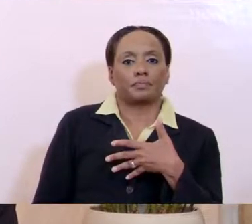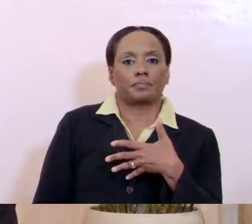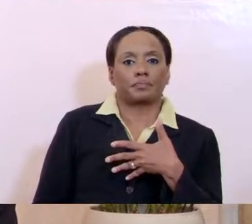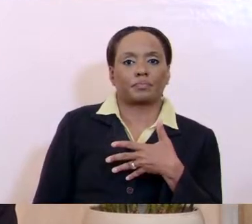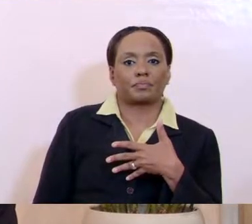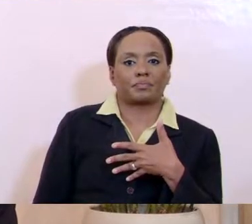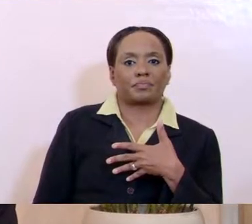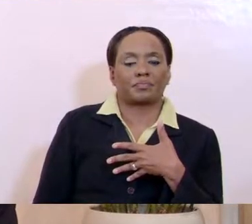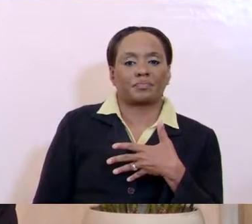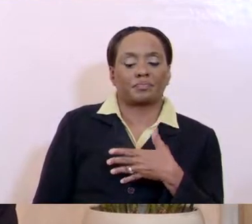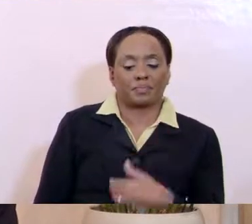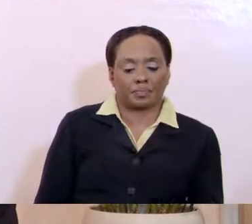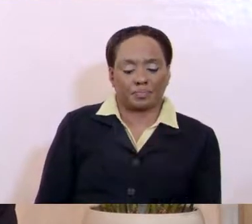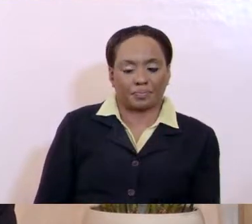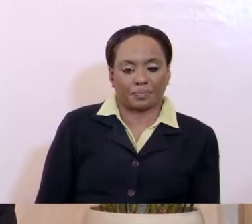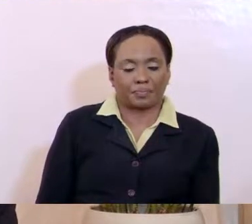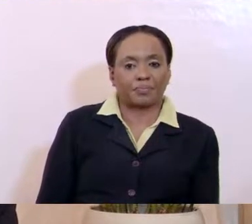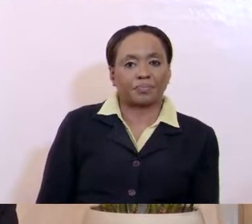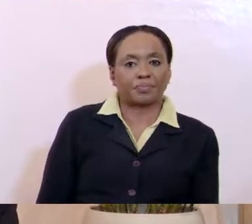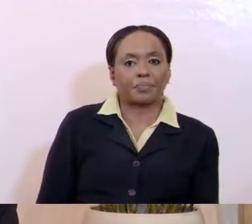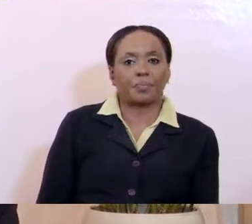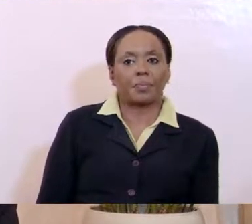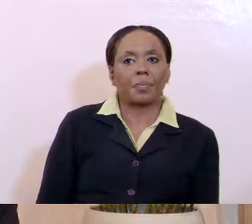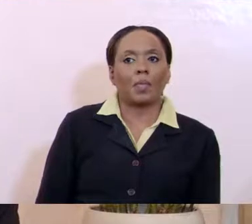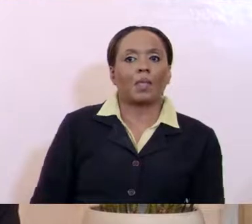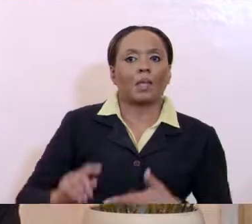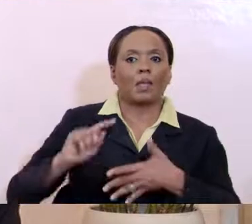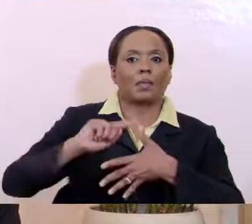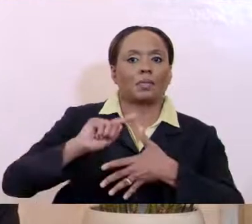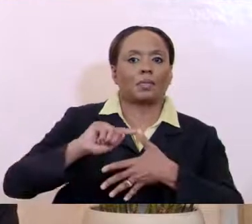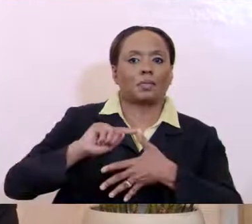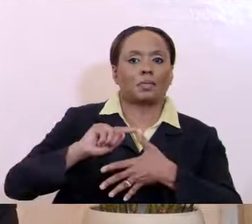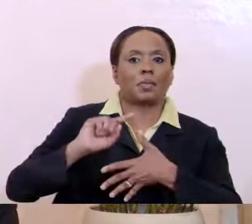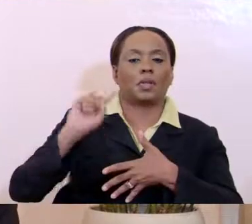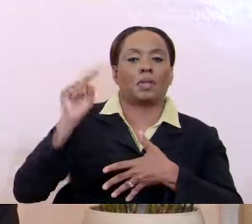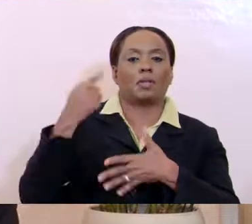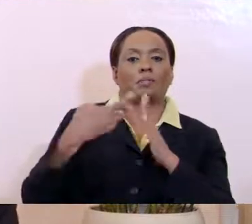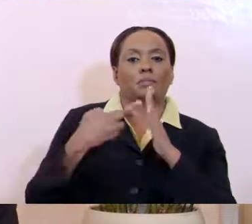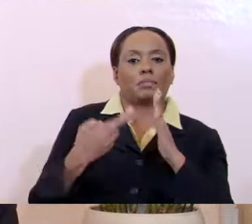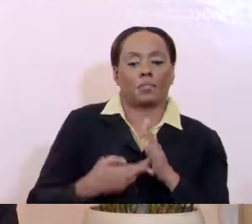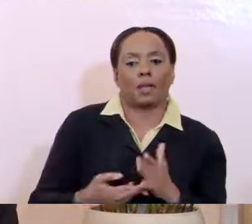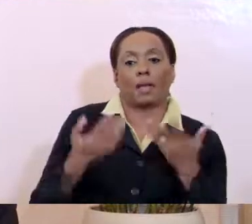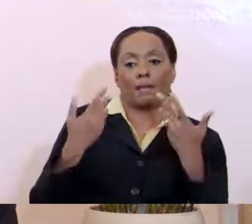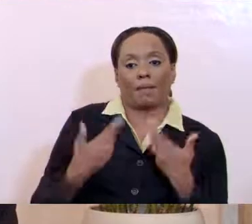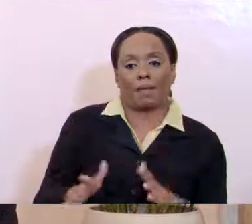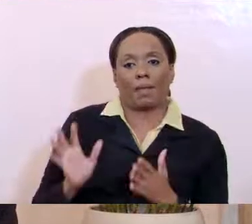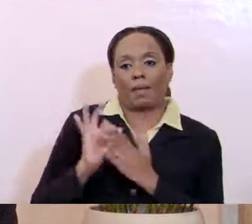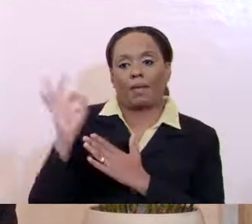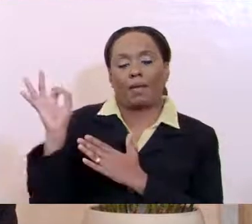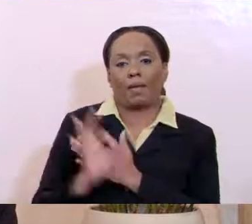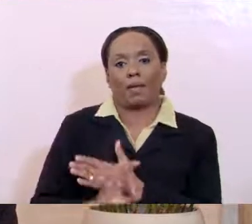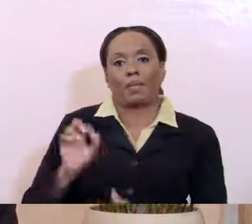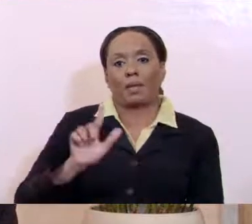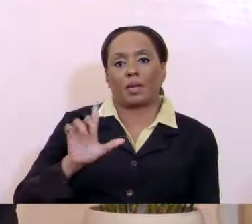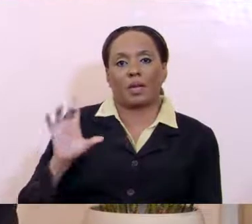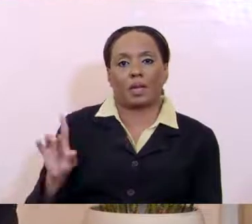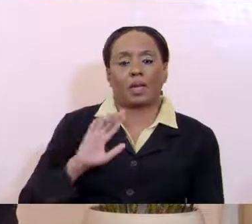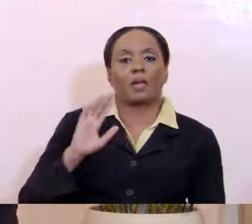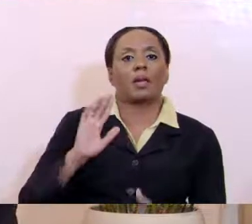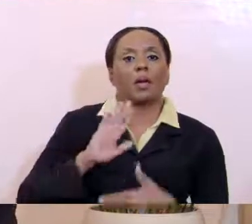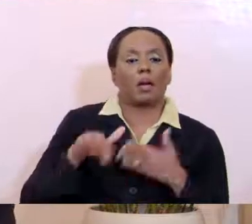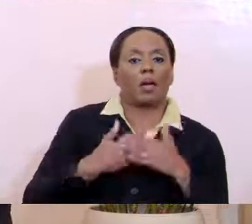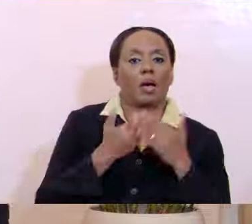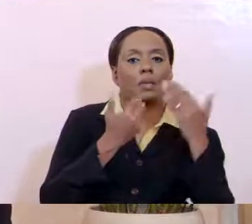ends on February 28th at midnight. So the current directive, with all of its restrictions,